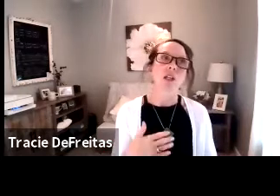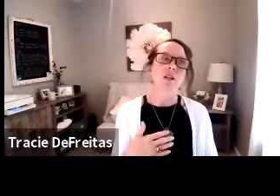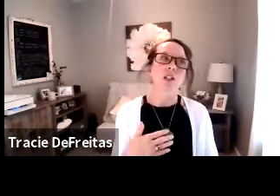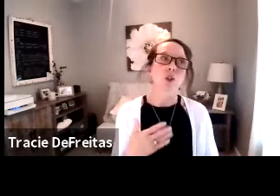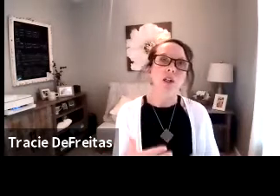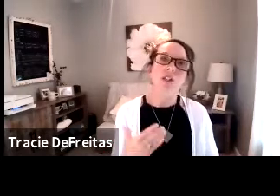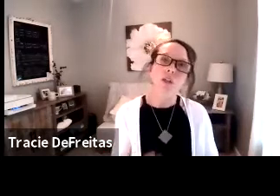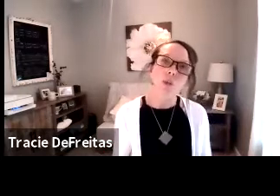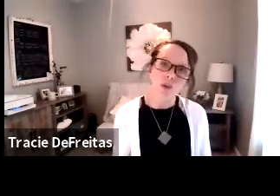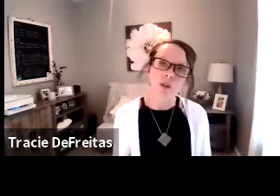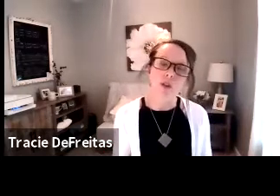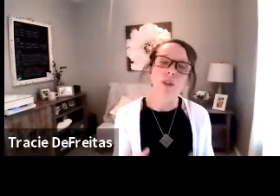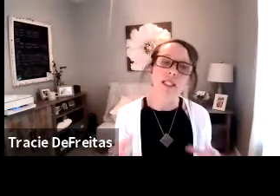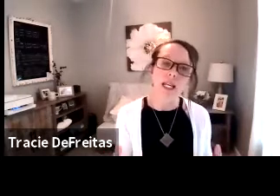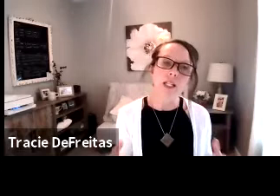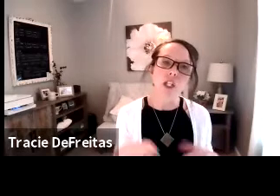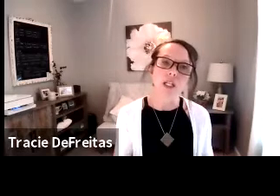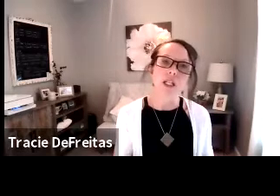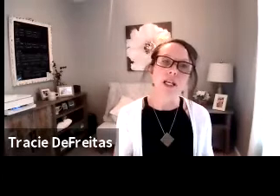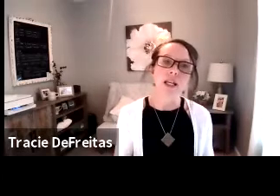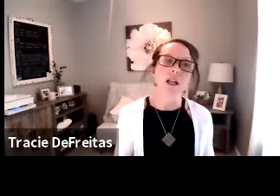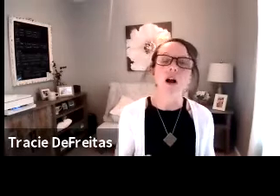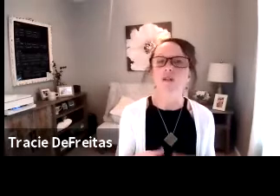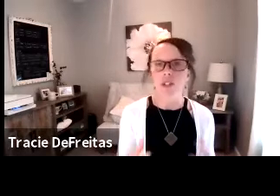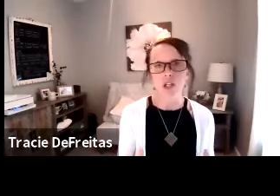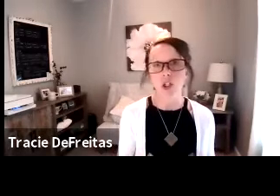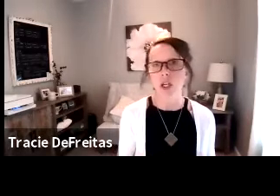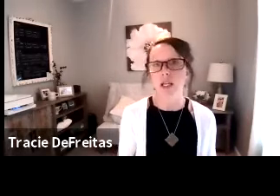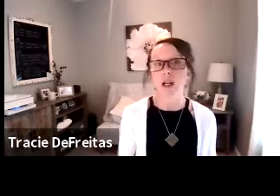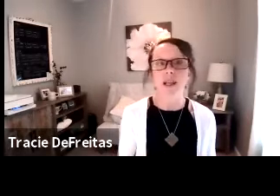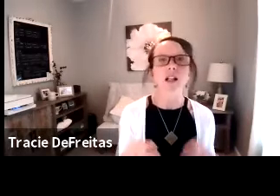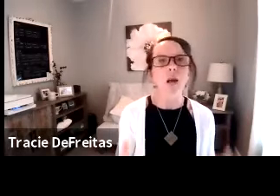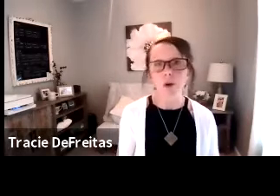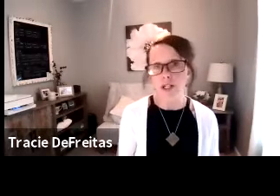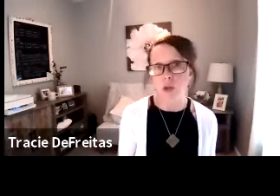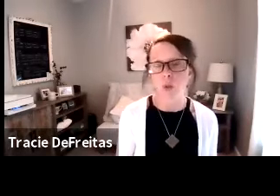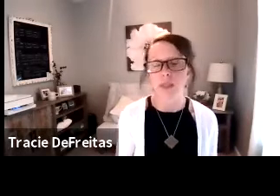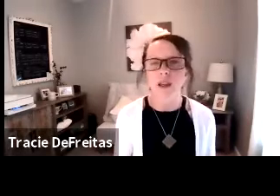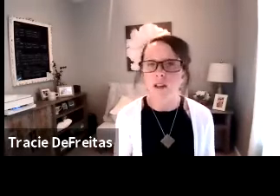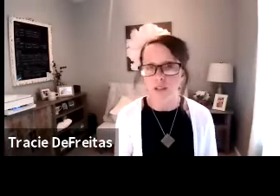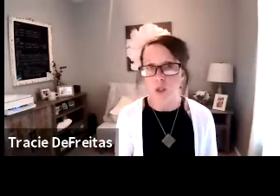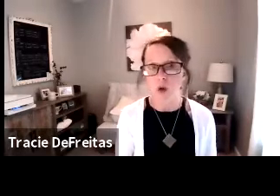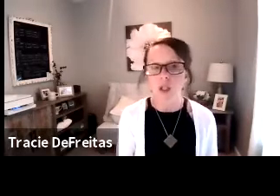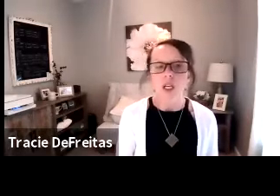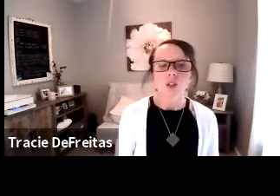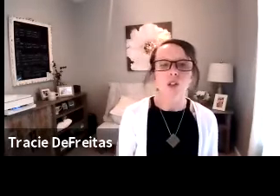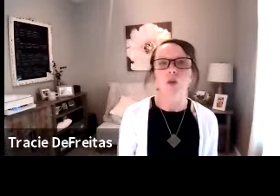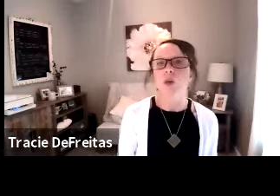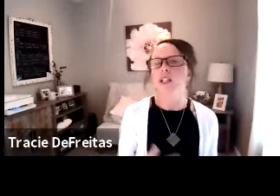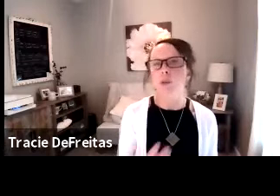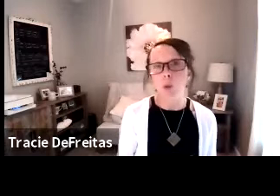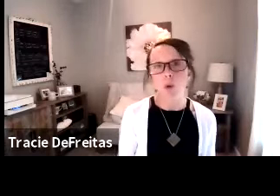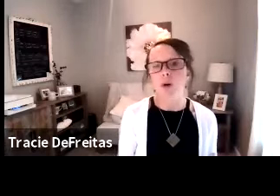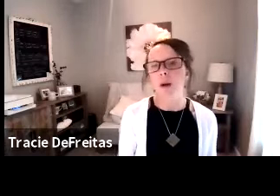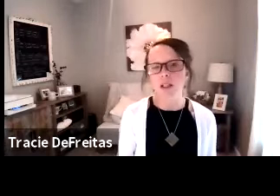is it triggers the employer to engage in a conversation, in a collaboration with the individual